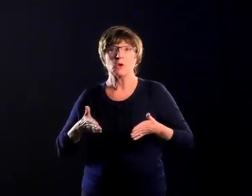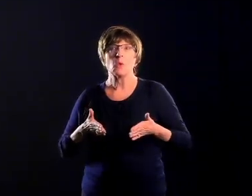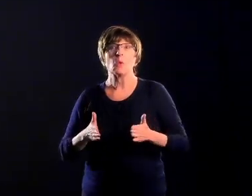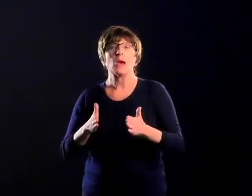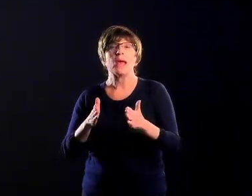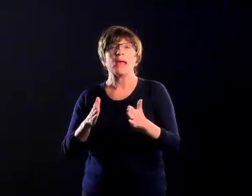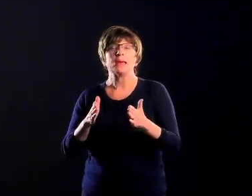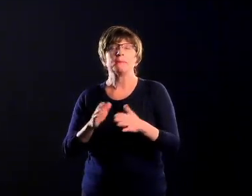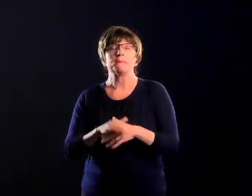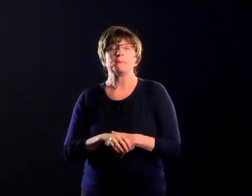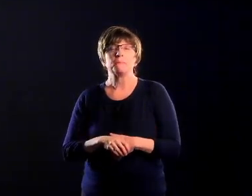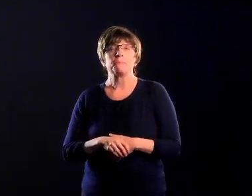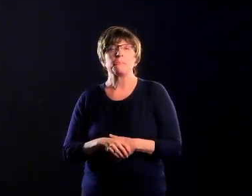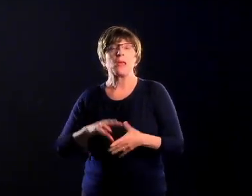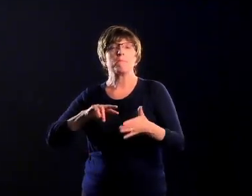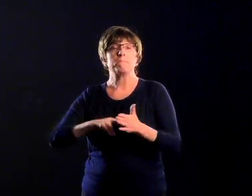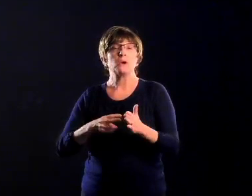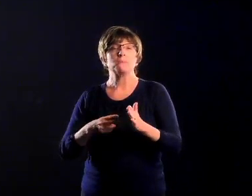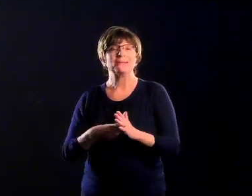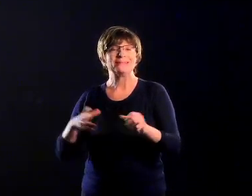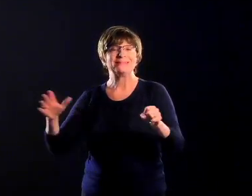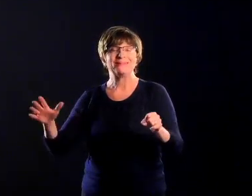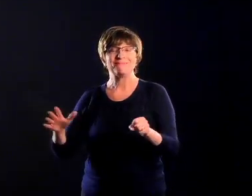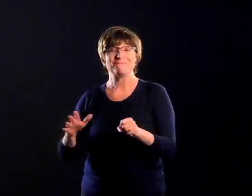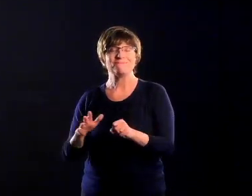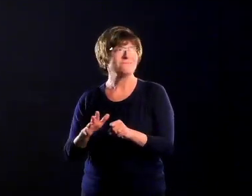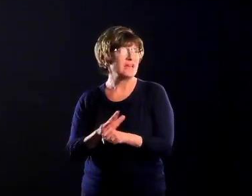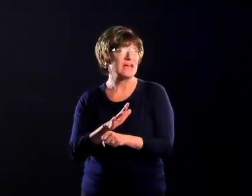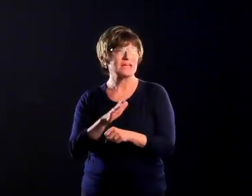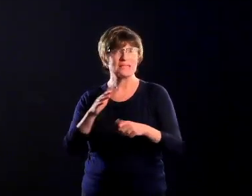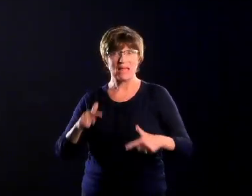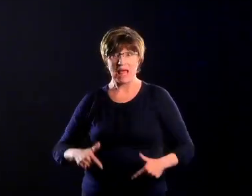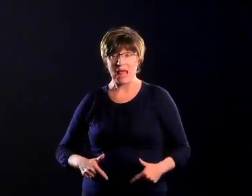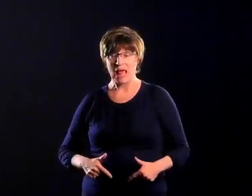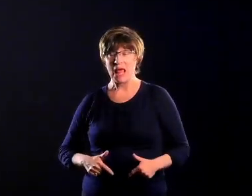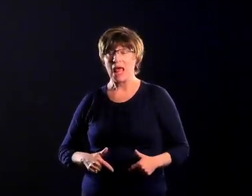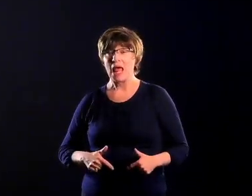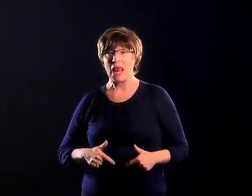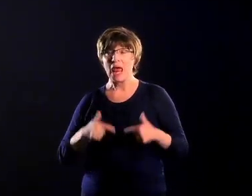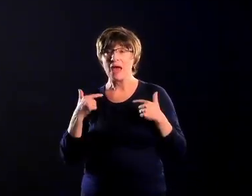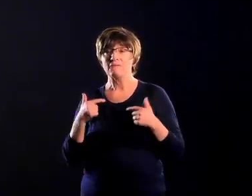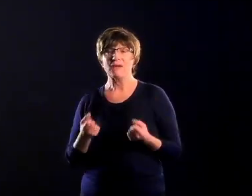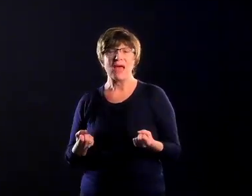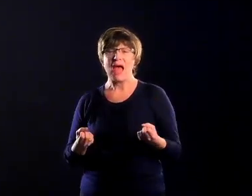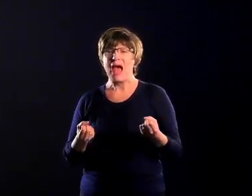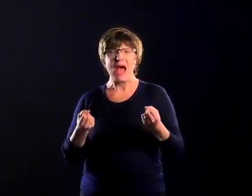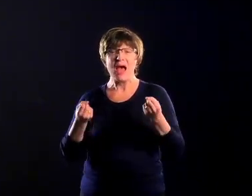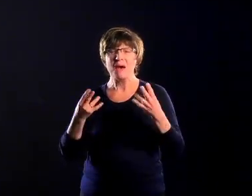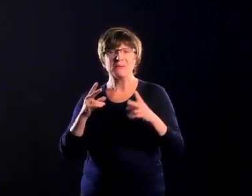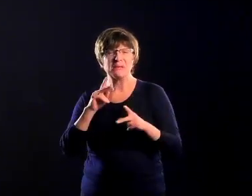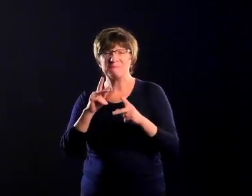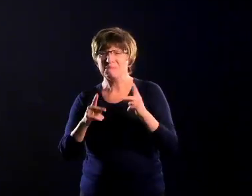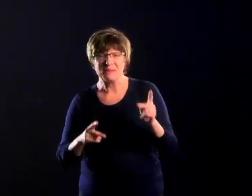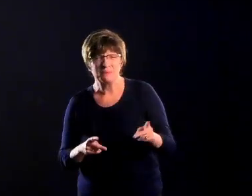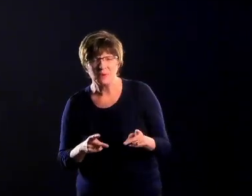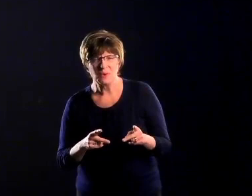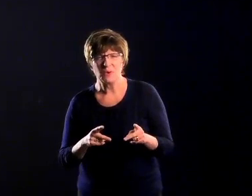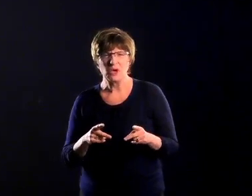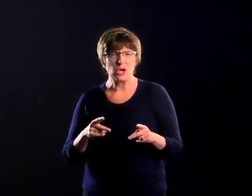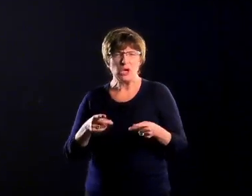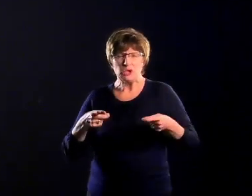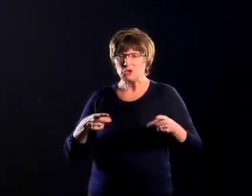have a purpose-filled life. How many of you in the midst of this pandemic have said to yourself, what day of the week is it